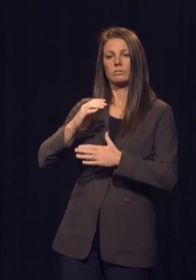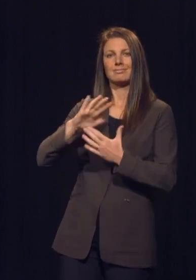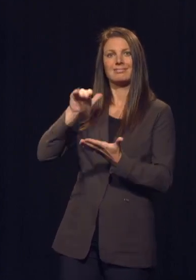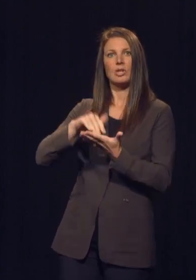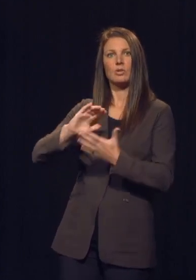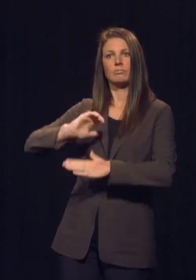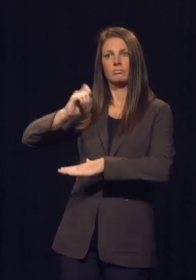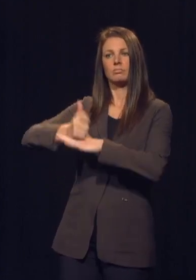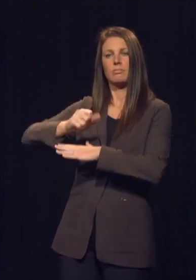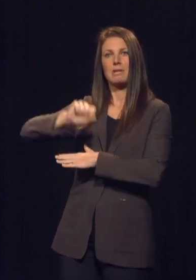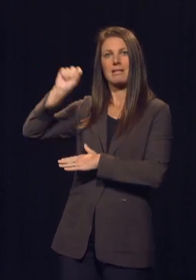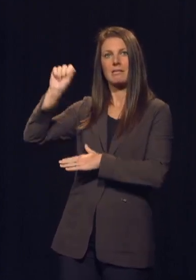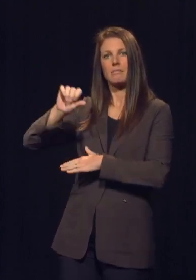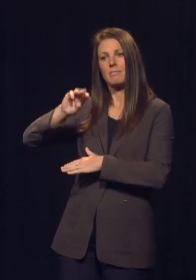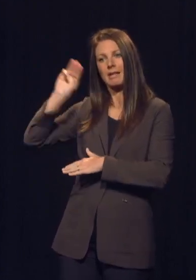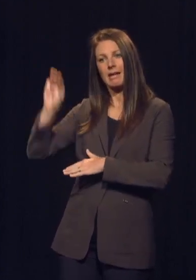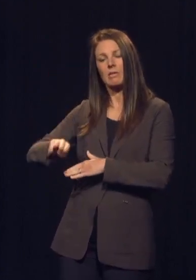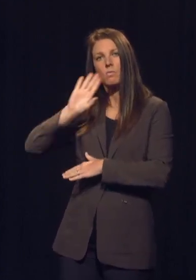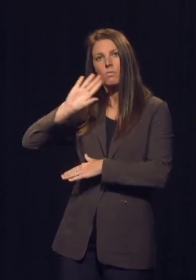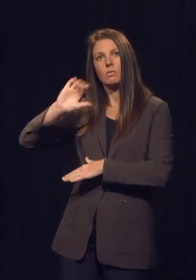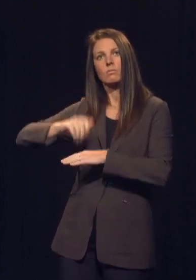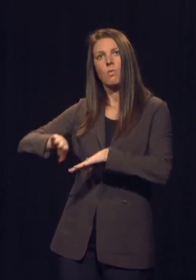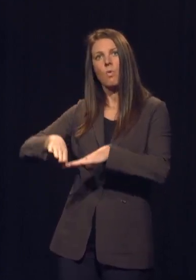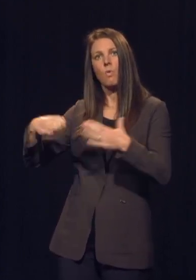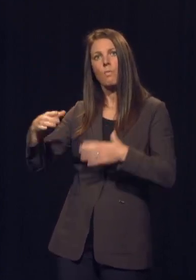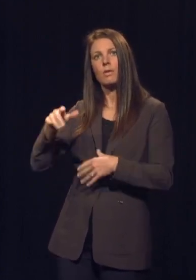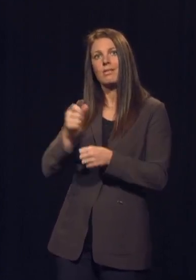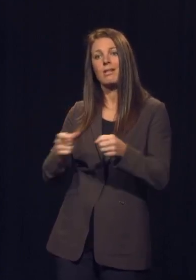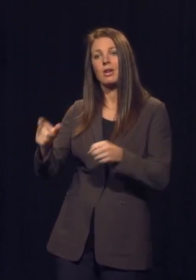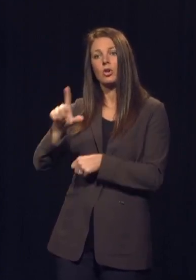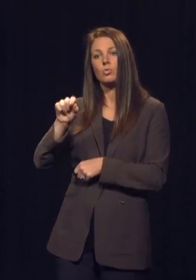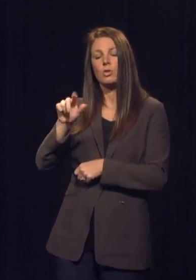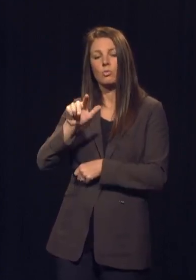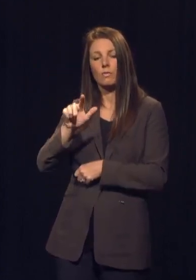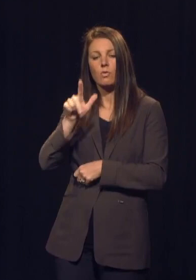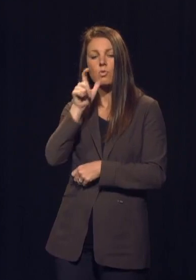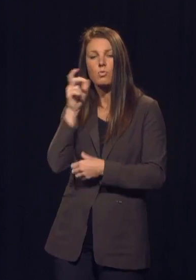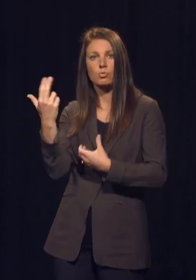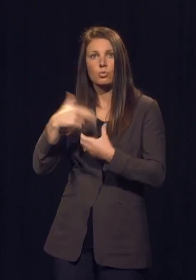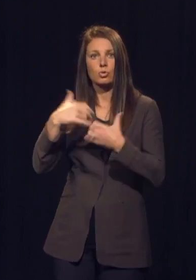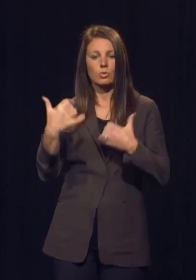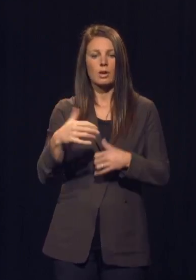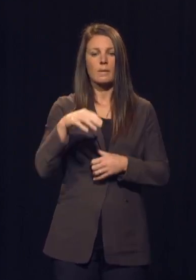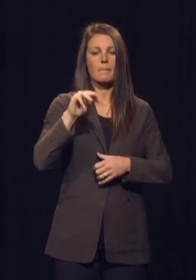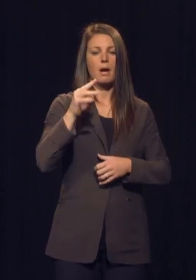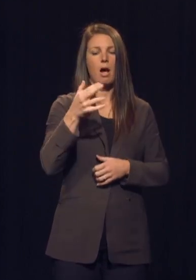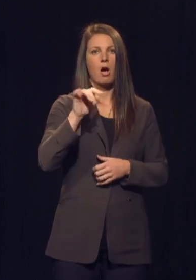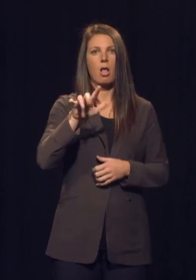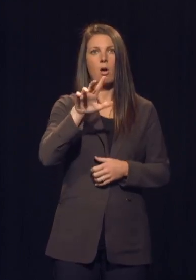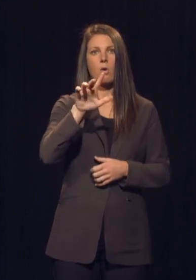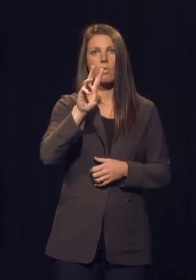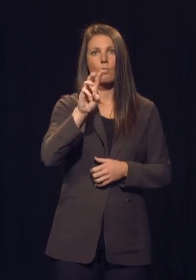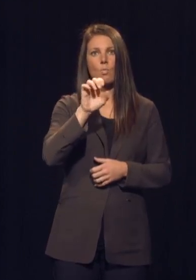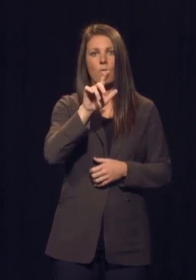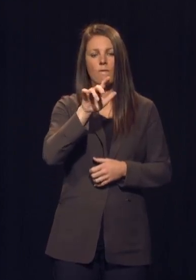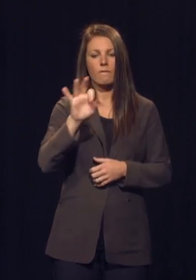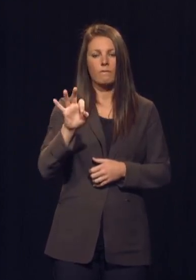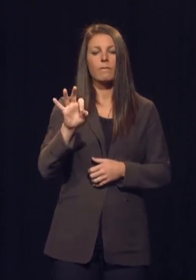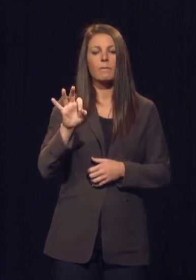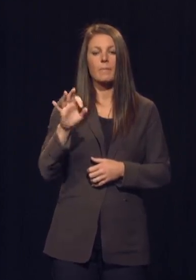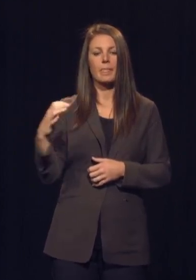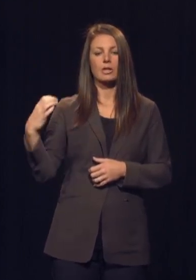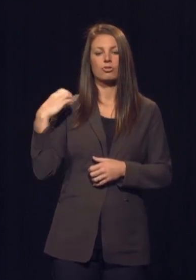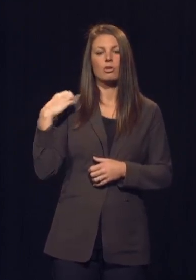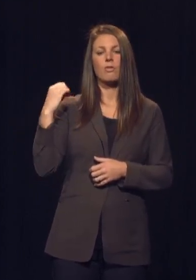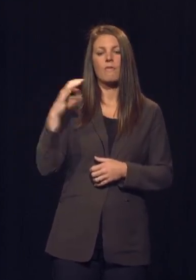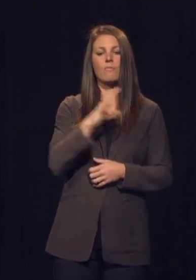in 2023. Joining me today is Michael Wolf, Chair of Sadler's Board of Directors. And together, on behalf